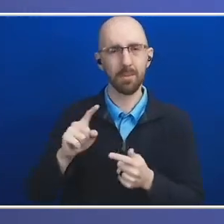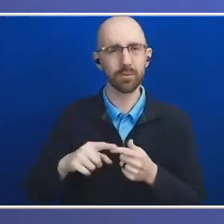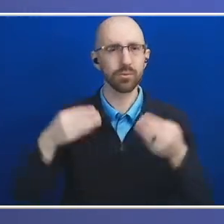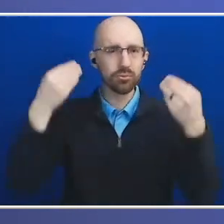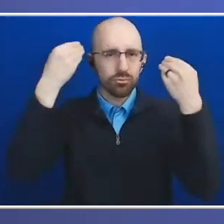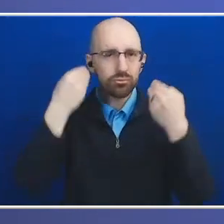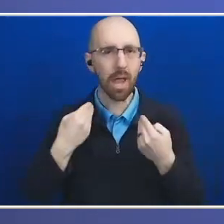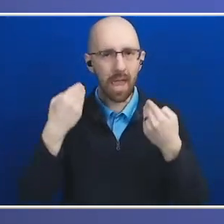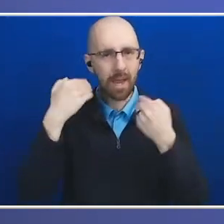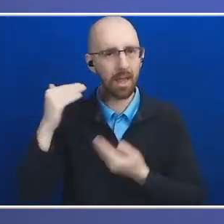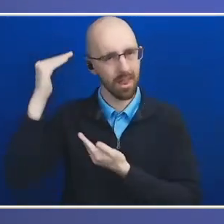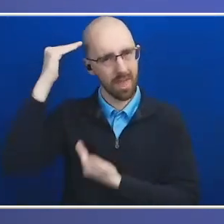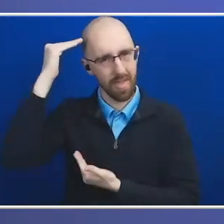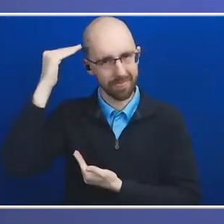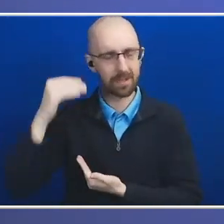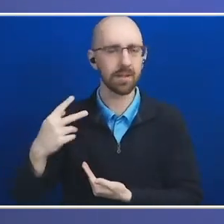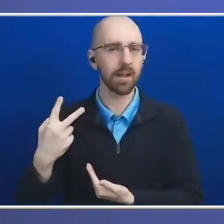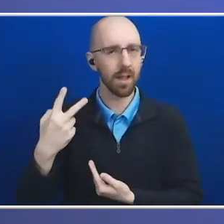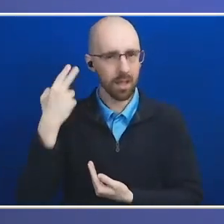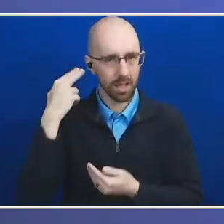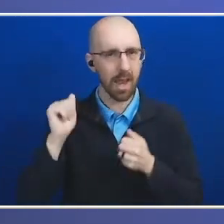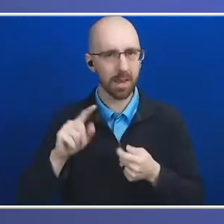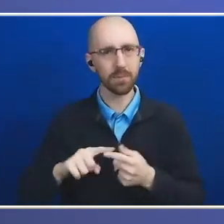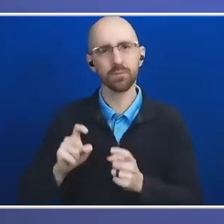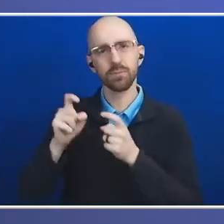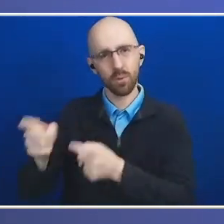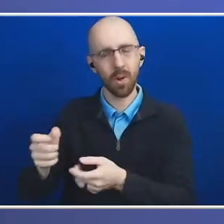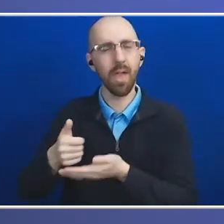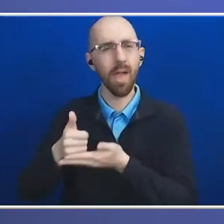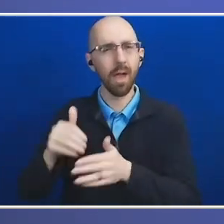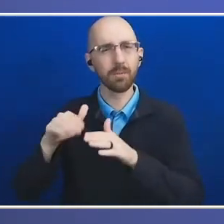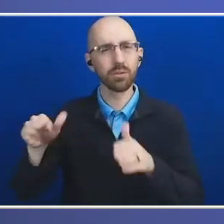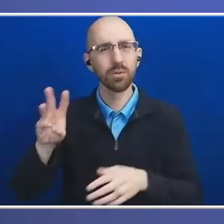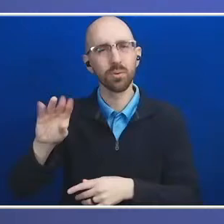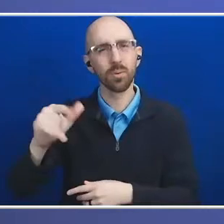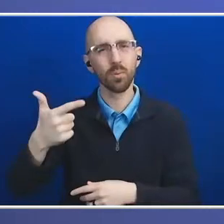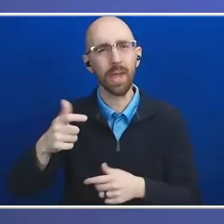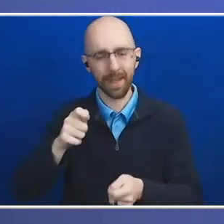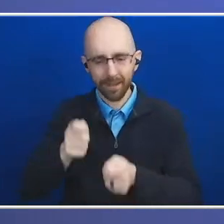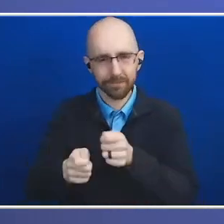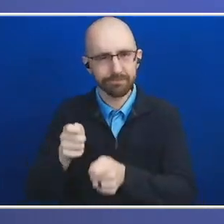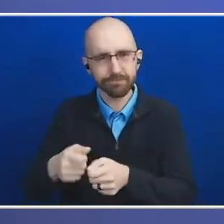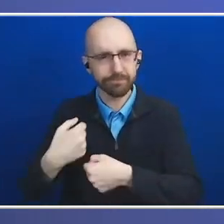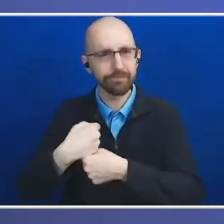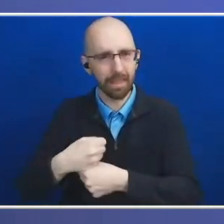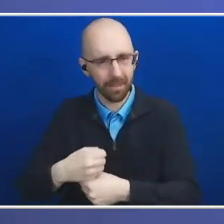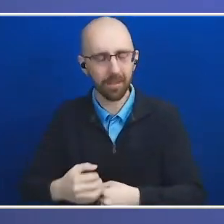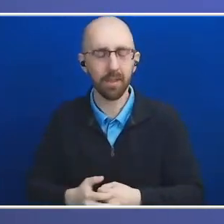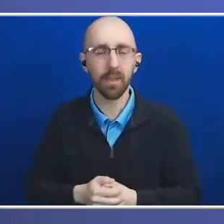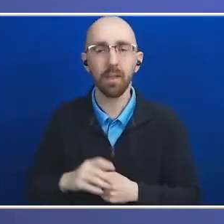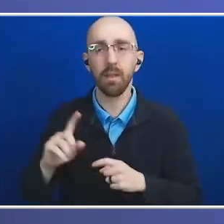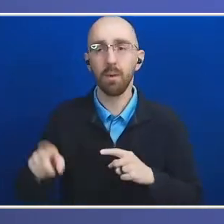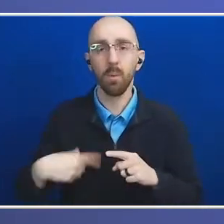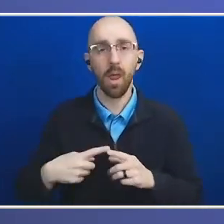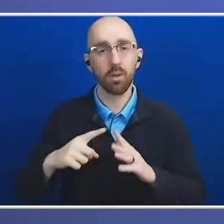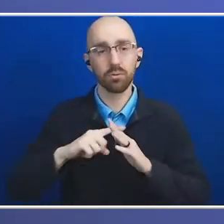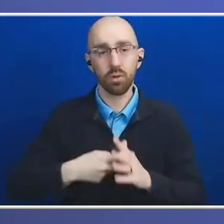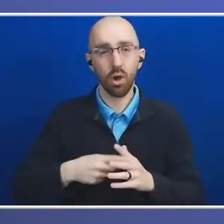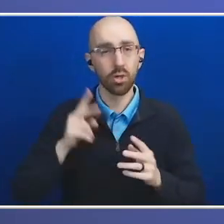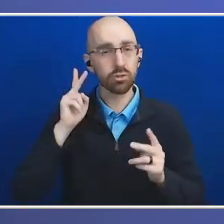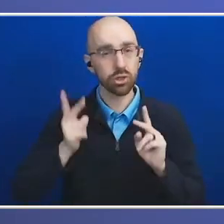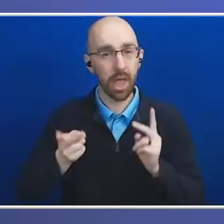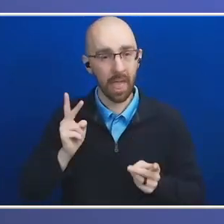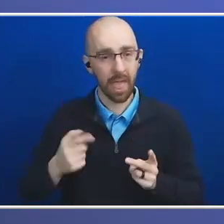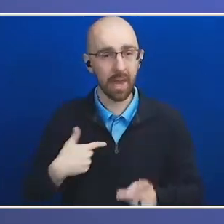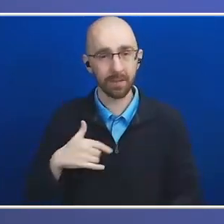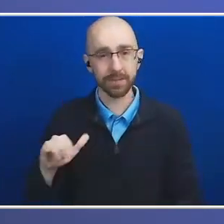cut it to be able to donate to help make children's wigs. And then when it started to shed, I was like, okay, we